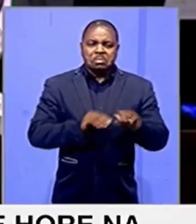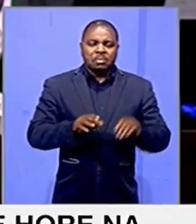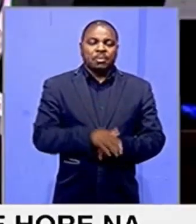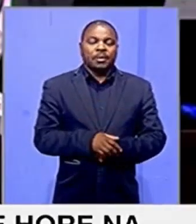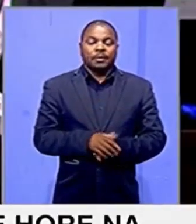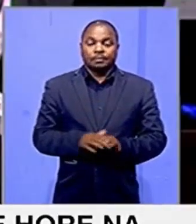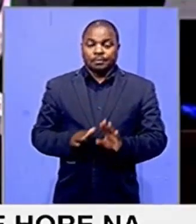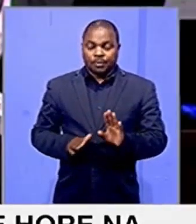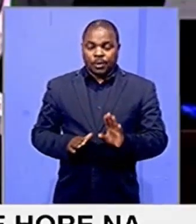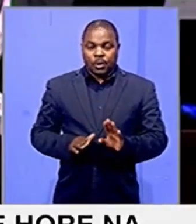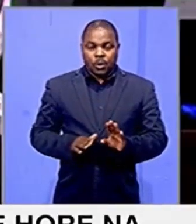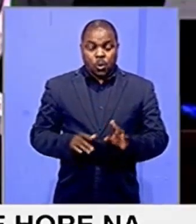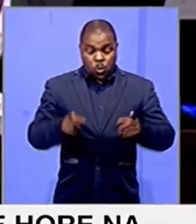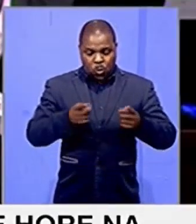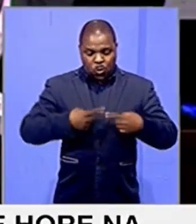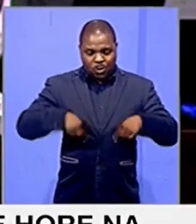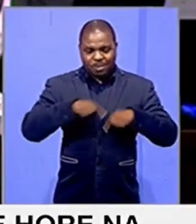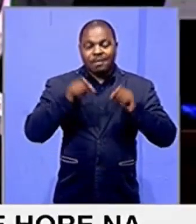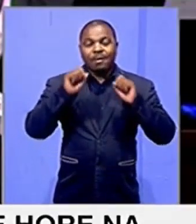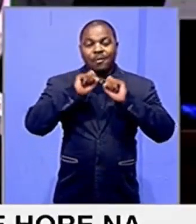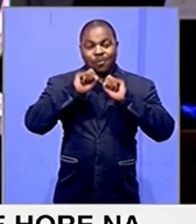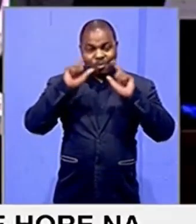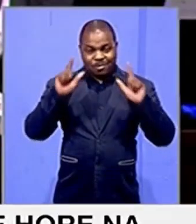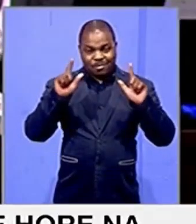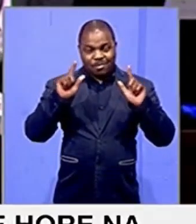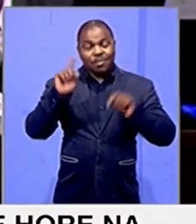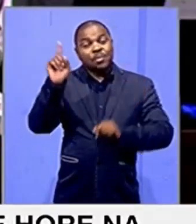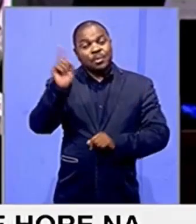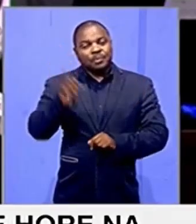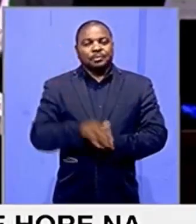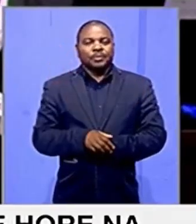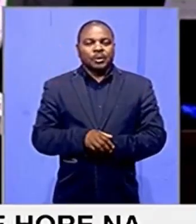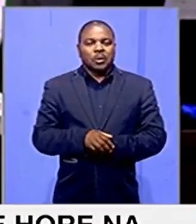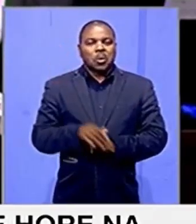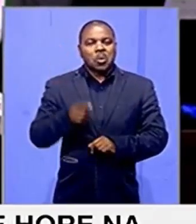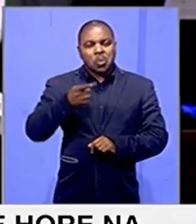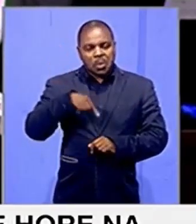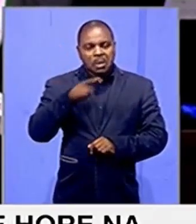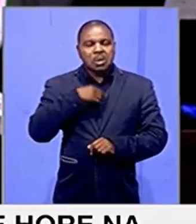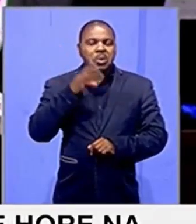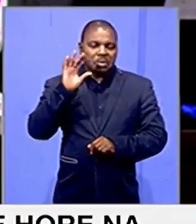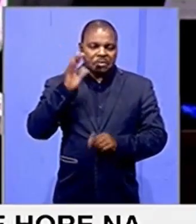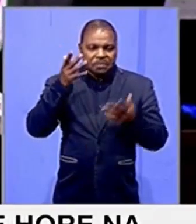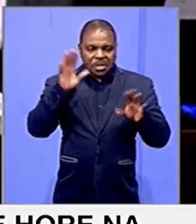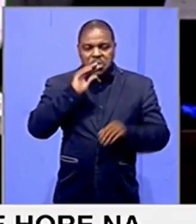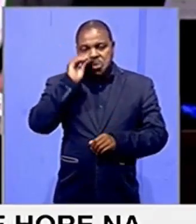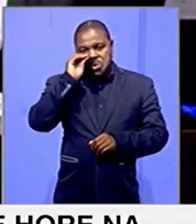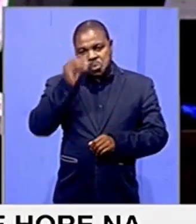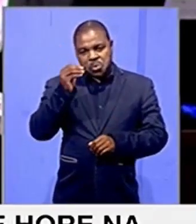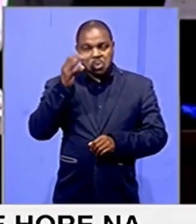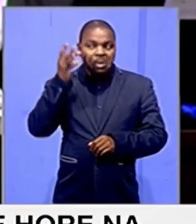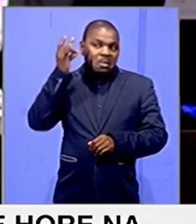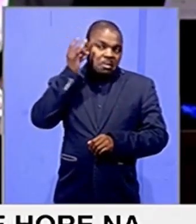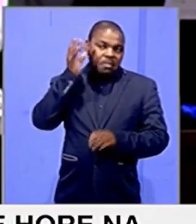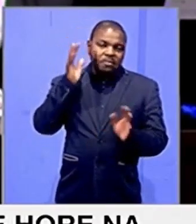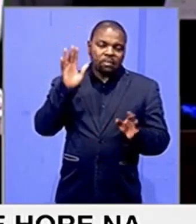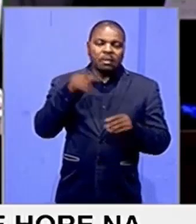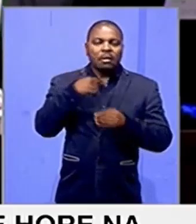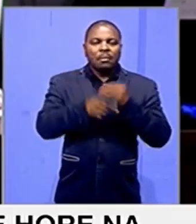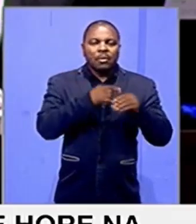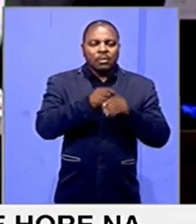We are all aware of the news that we all became aware of the